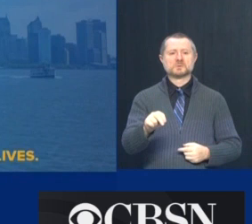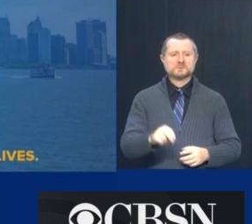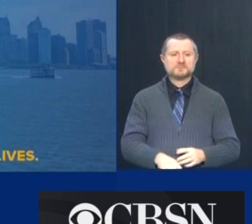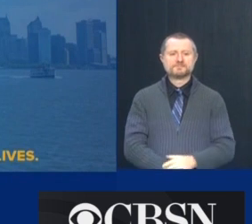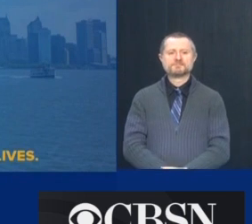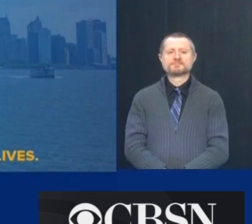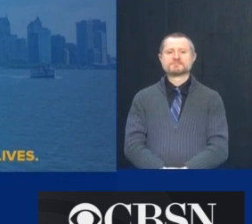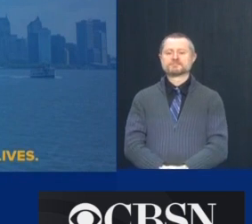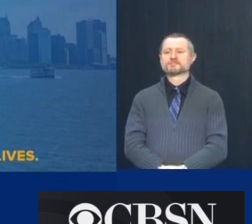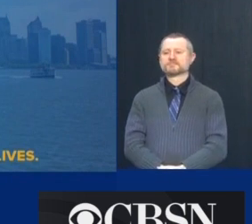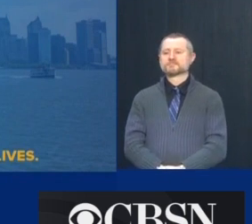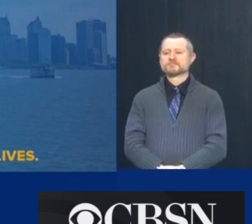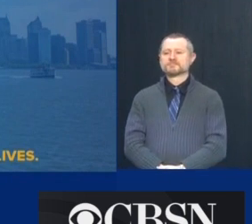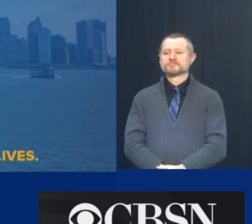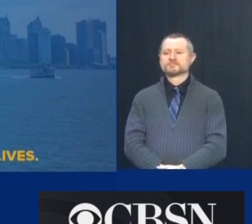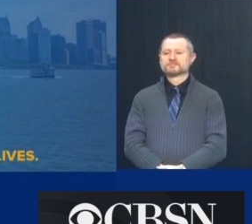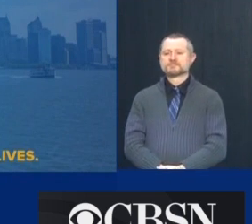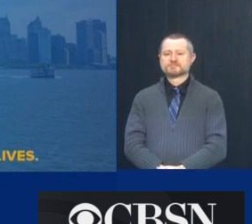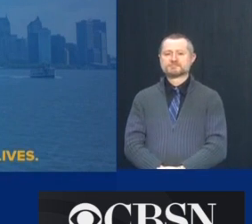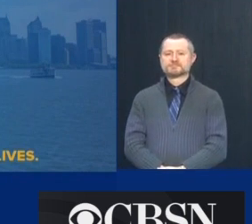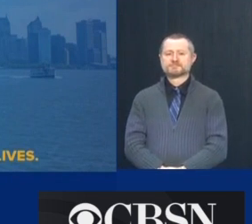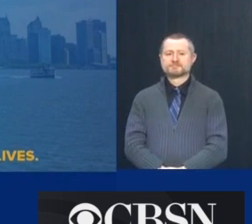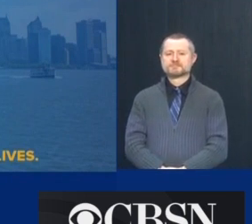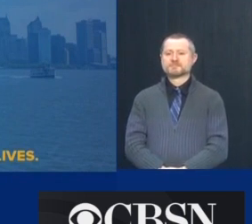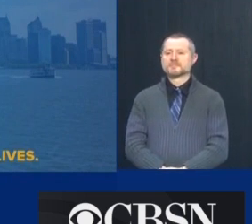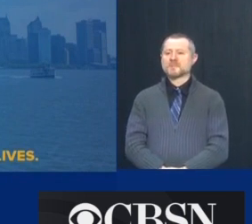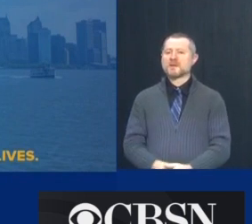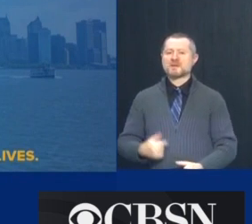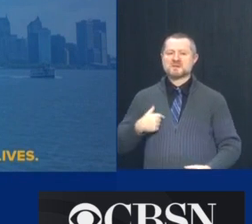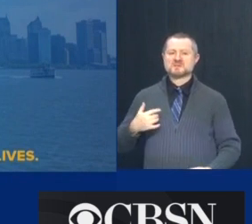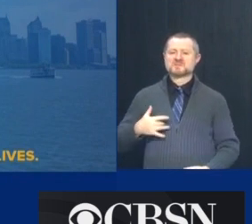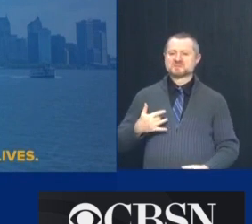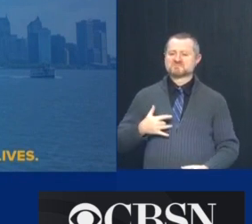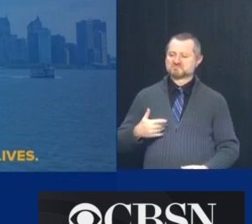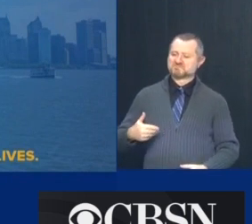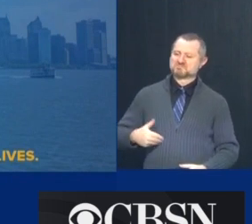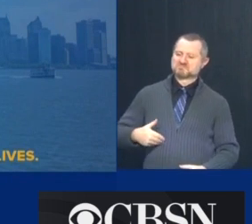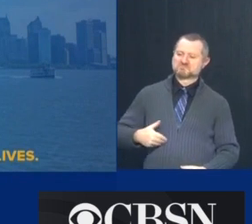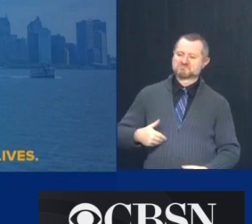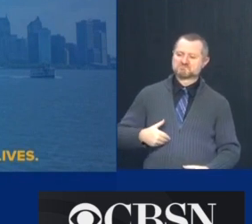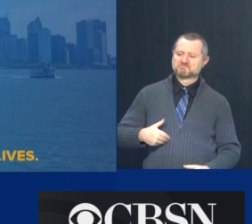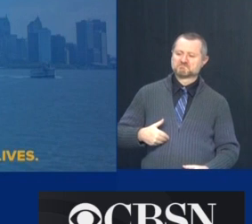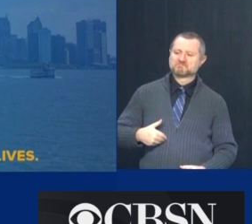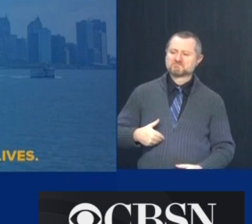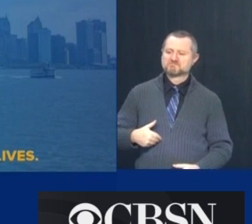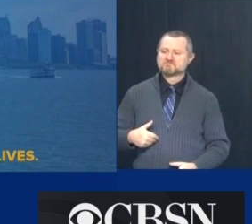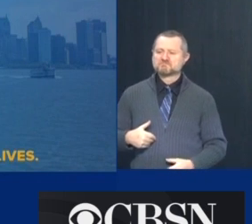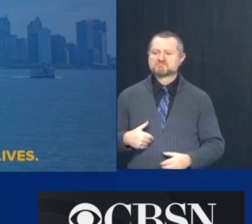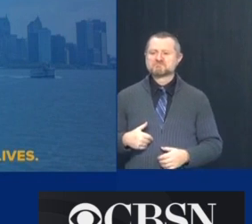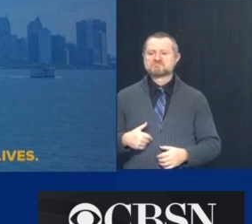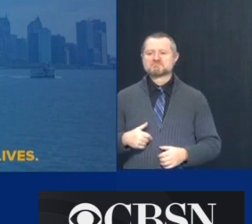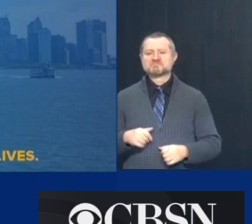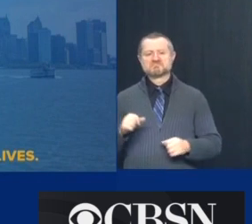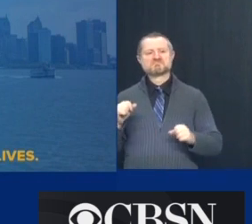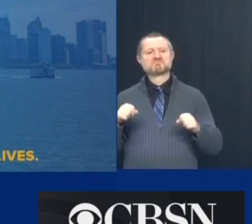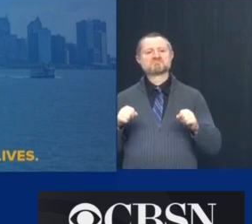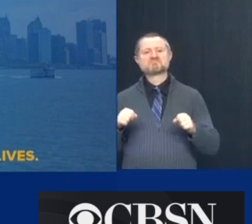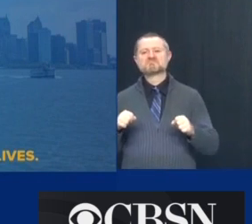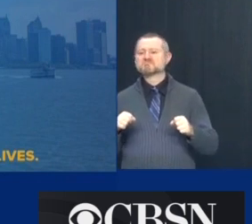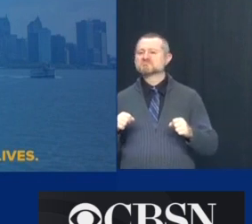and on a limb, I would say, guess, you start to